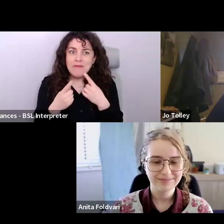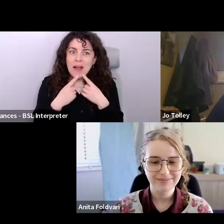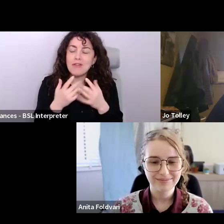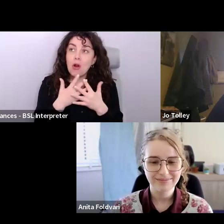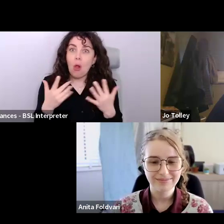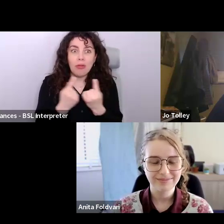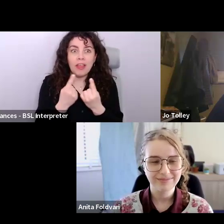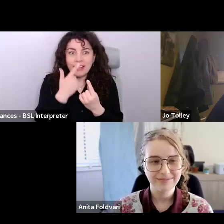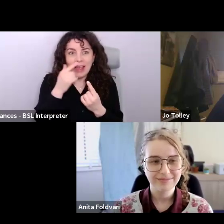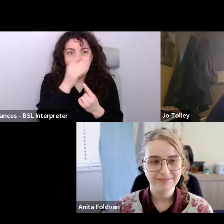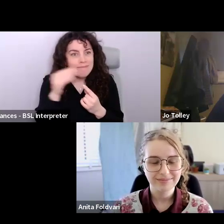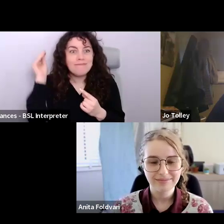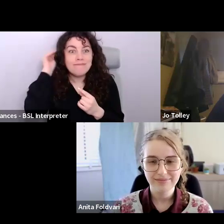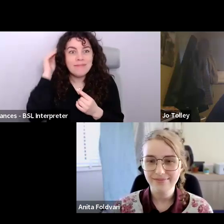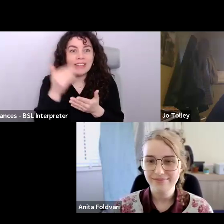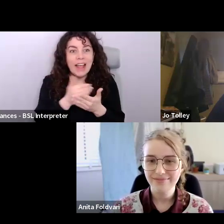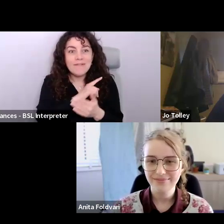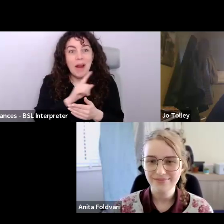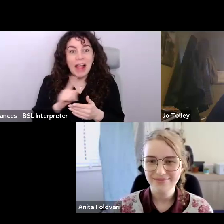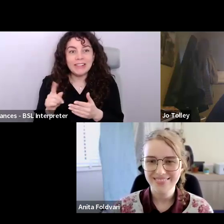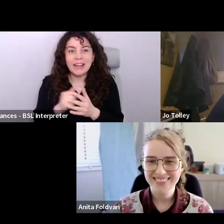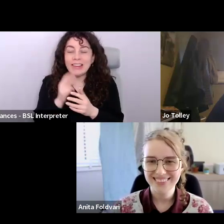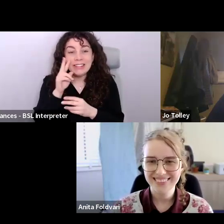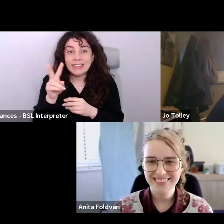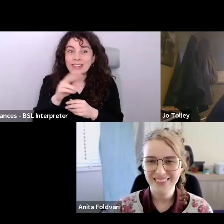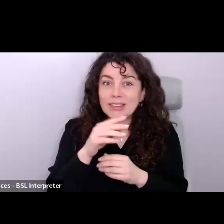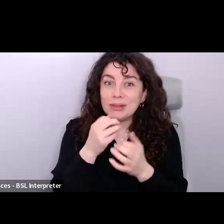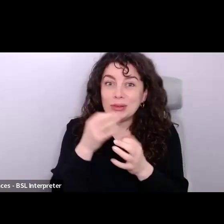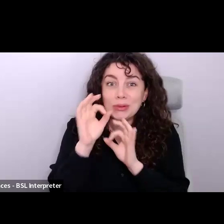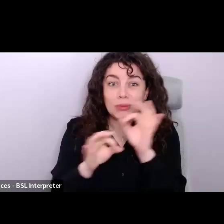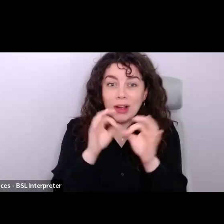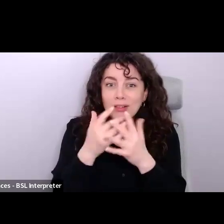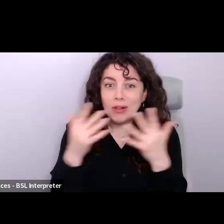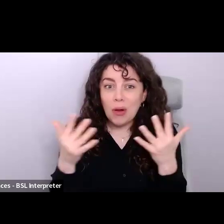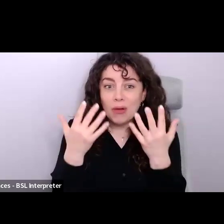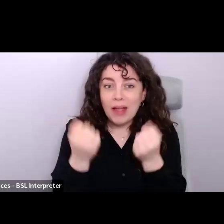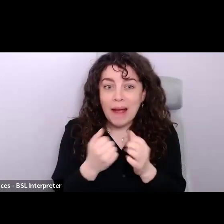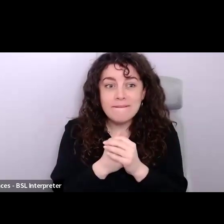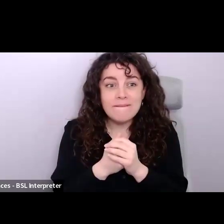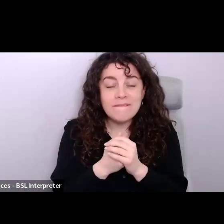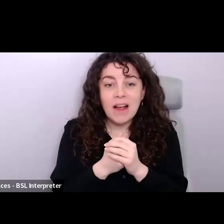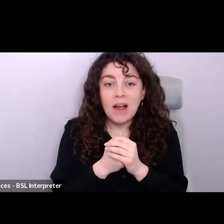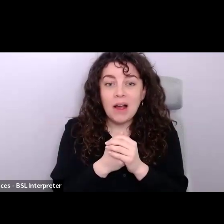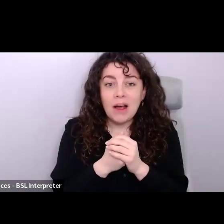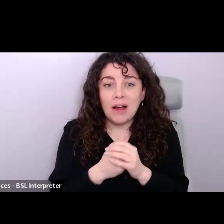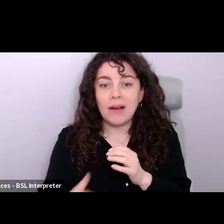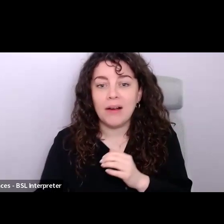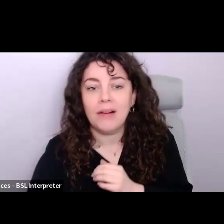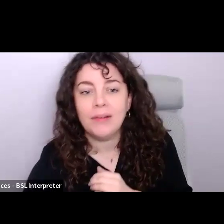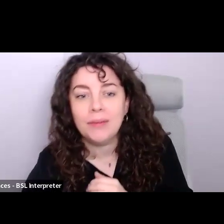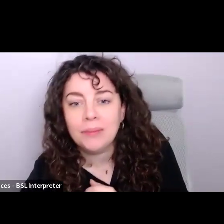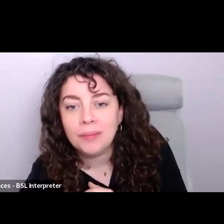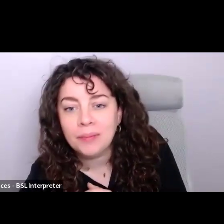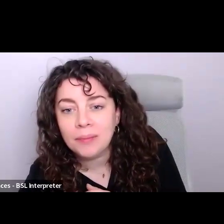takeaways there. I can see lots of questions have come in. So I think we will come to those. I guess one question that